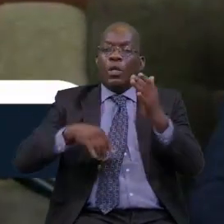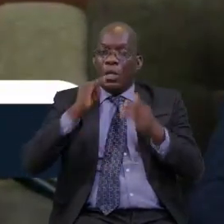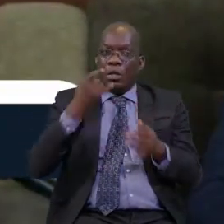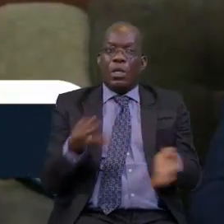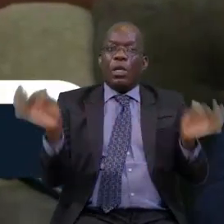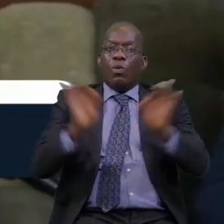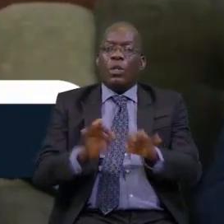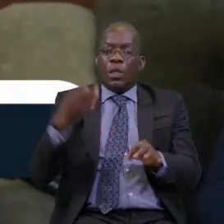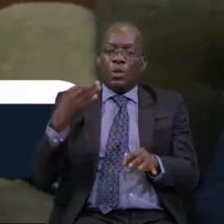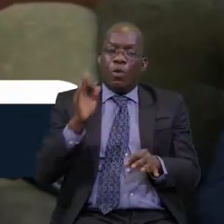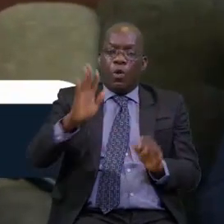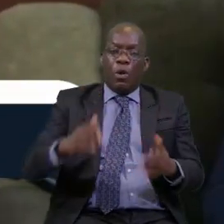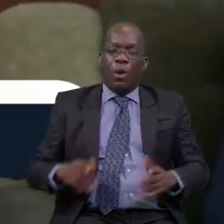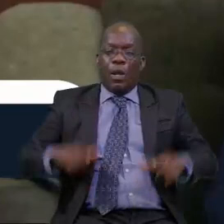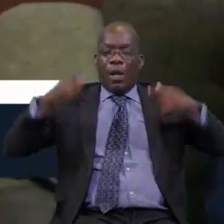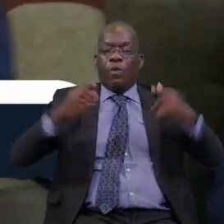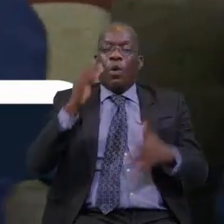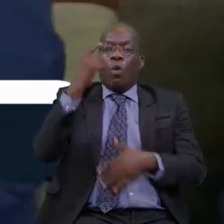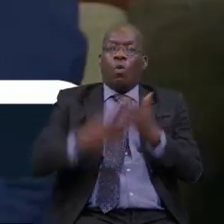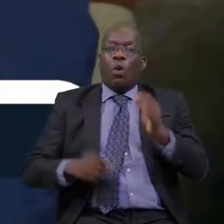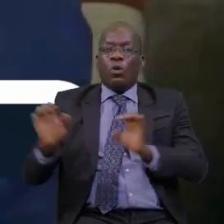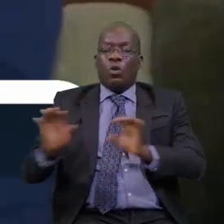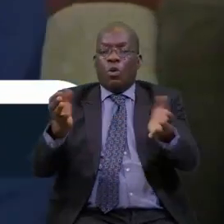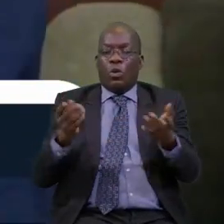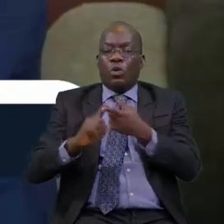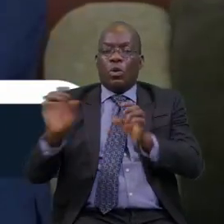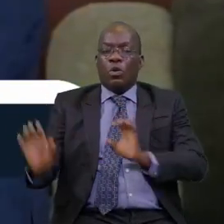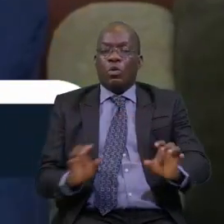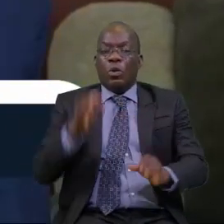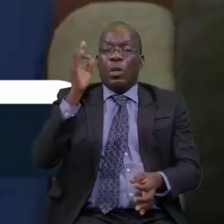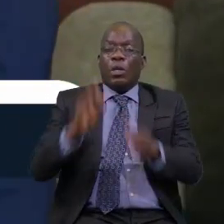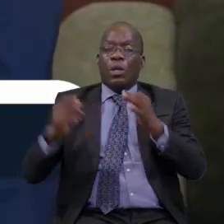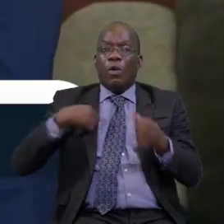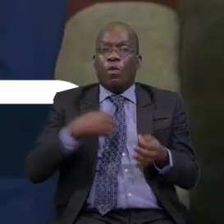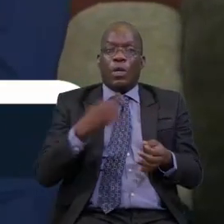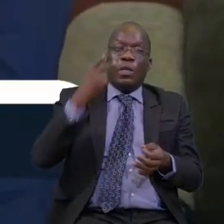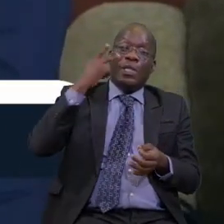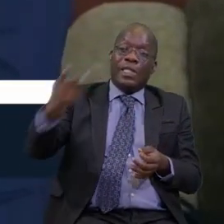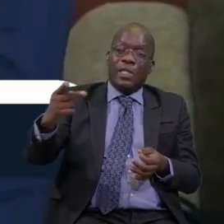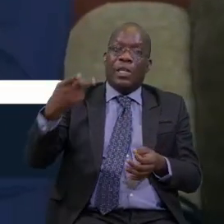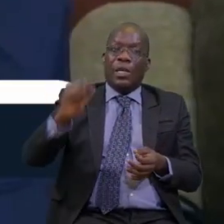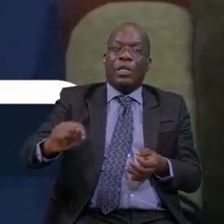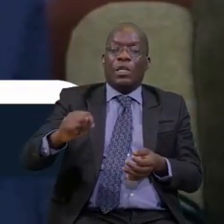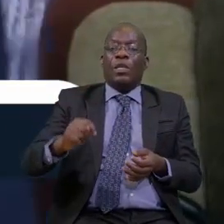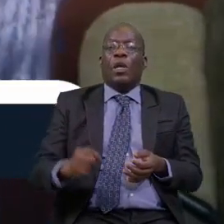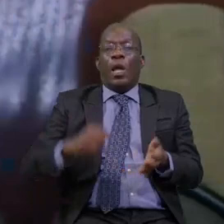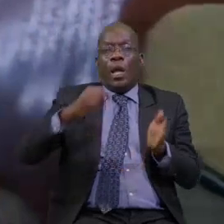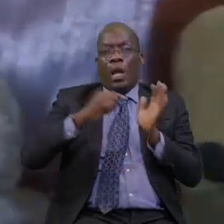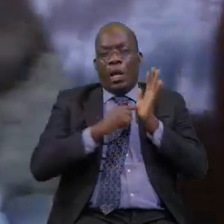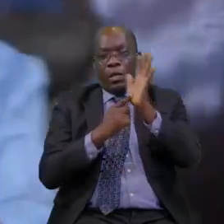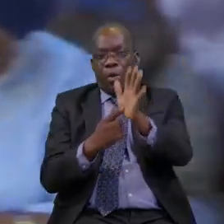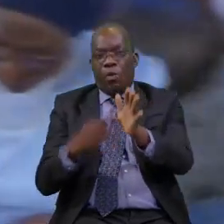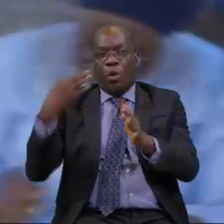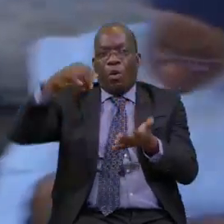going? What are you going to achieve? What do you want to do? If we mark the model of this perfect leader,